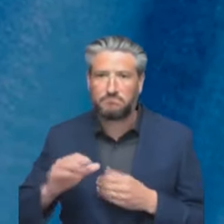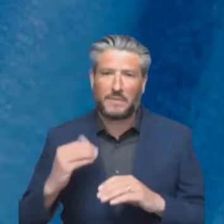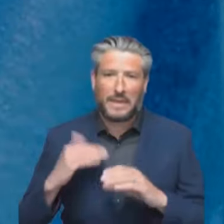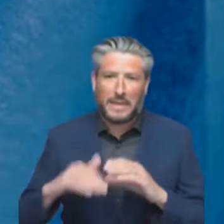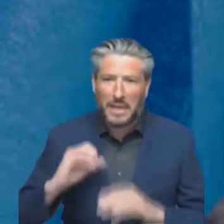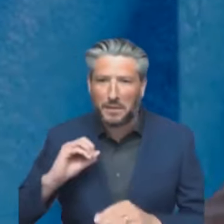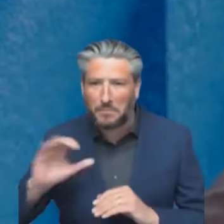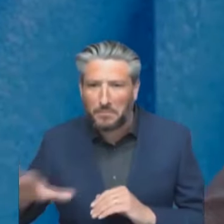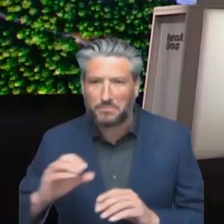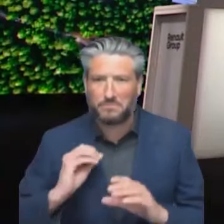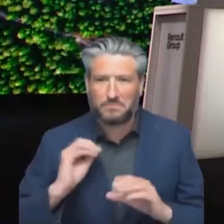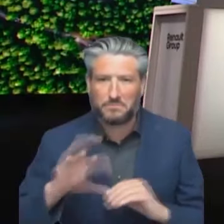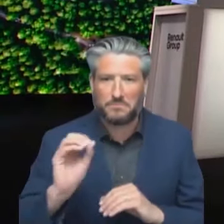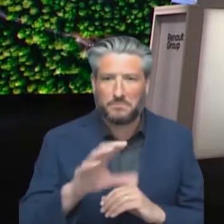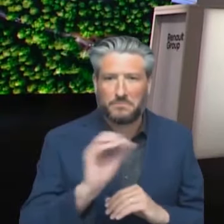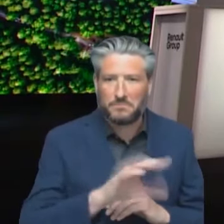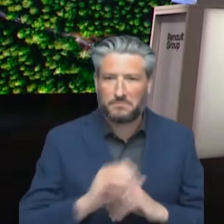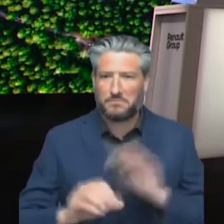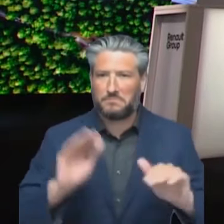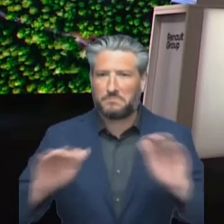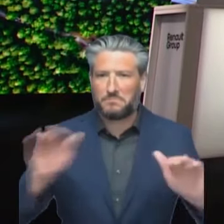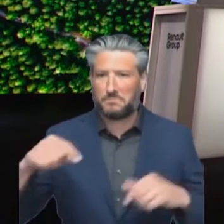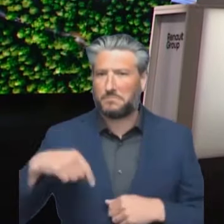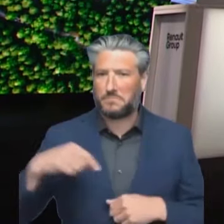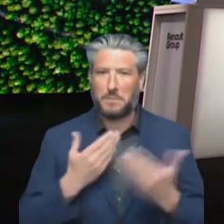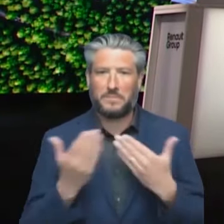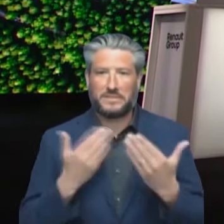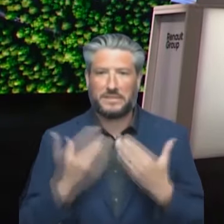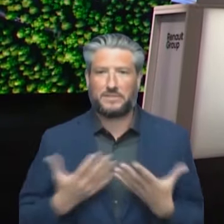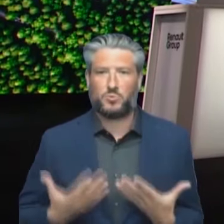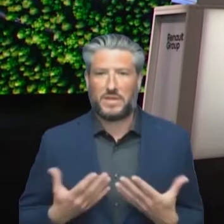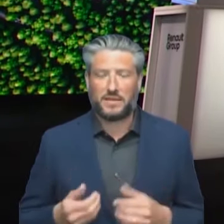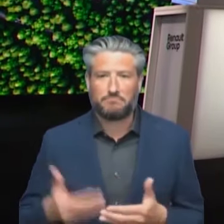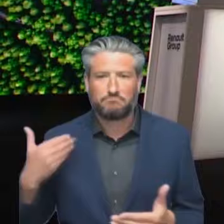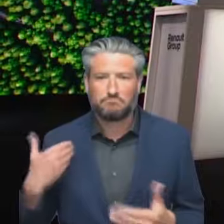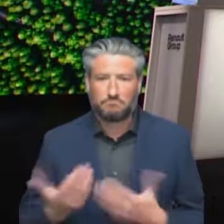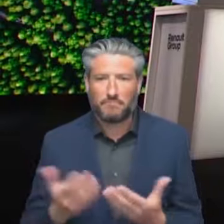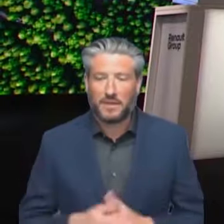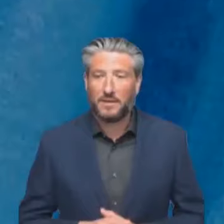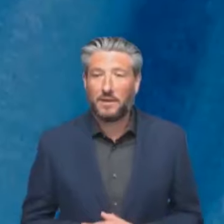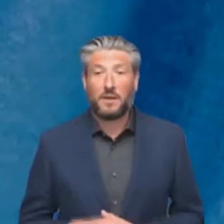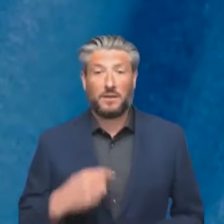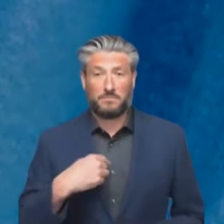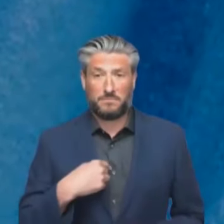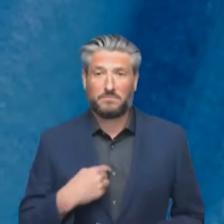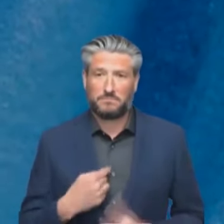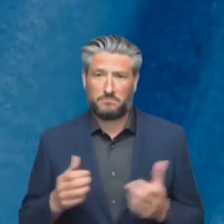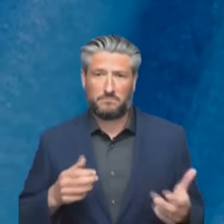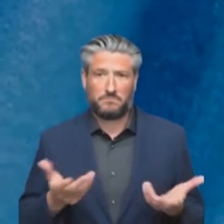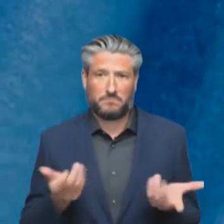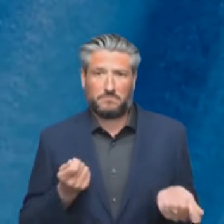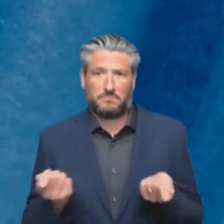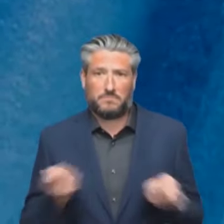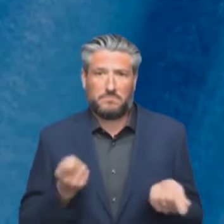the composition of the bureau of the meeting. In my capacity as Chairman of the Board of Directors, I will be chairing this meeting. The functions